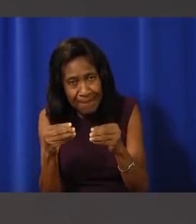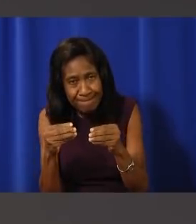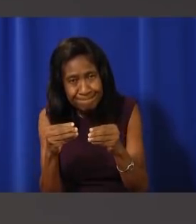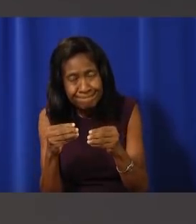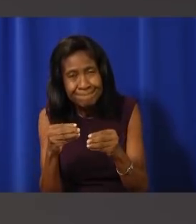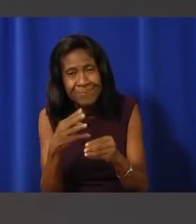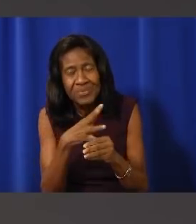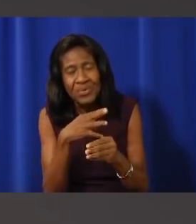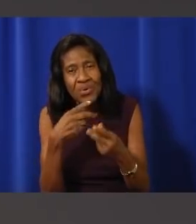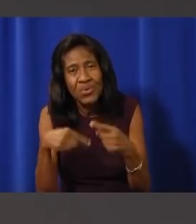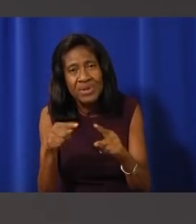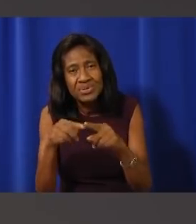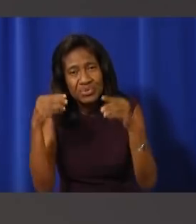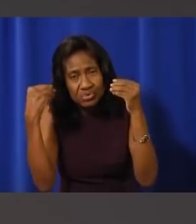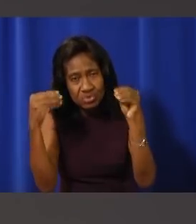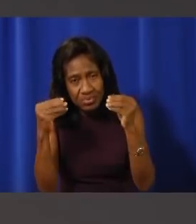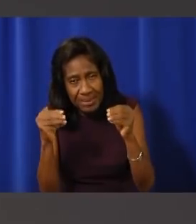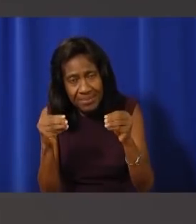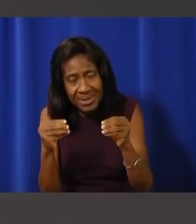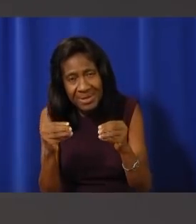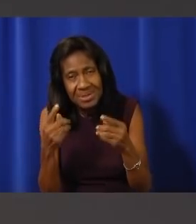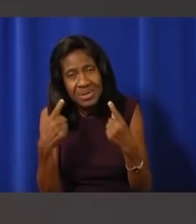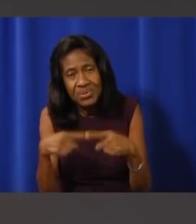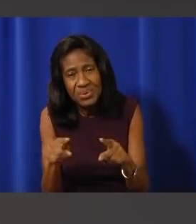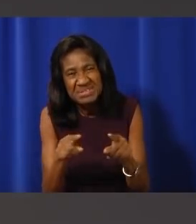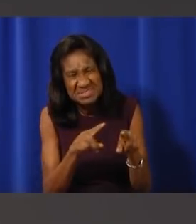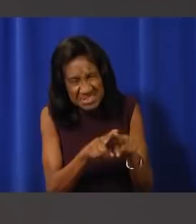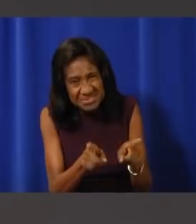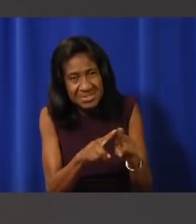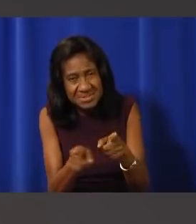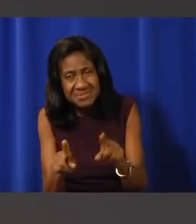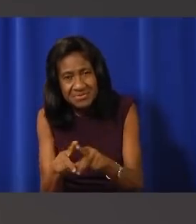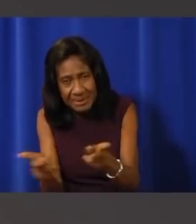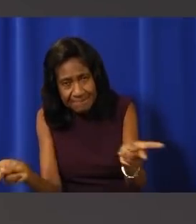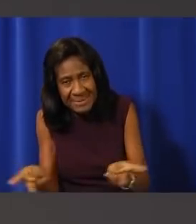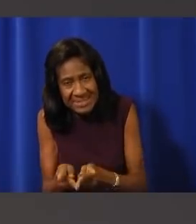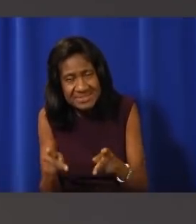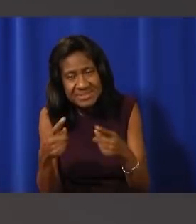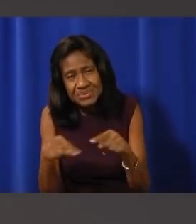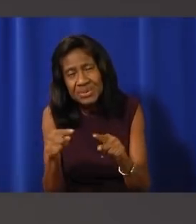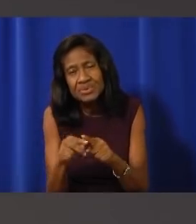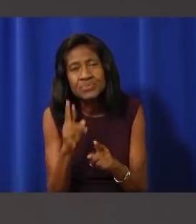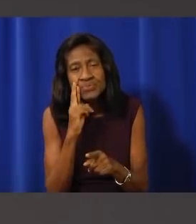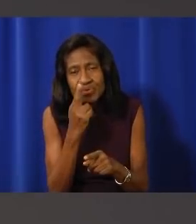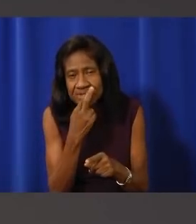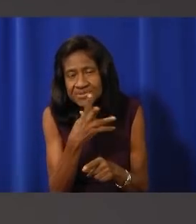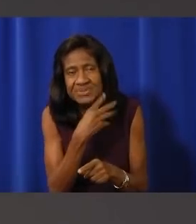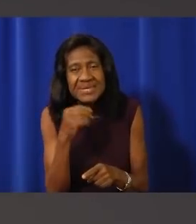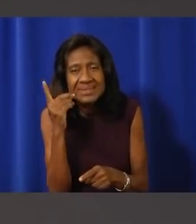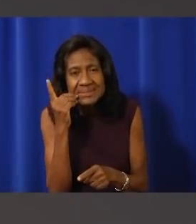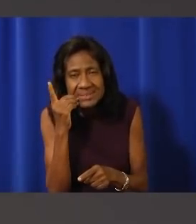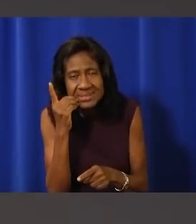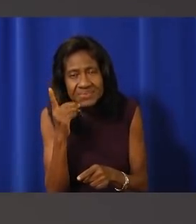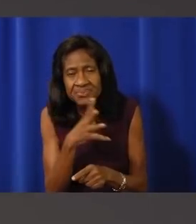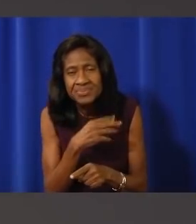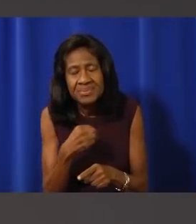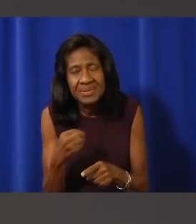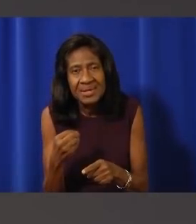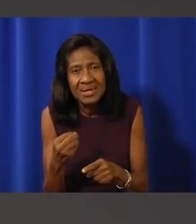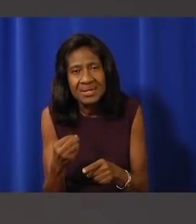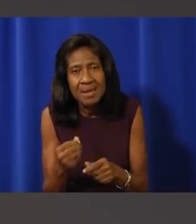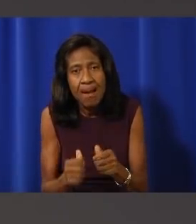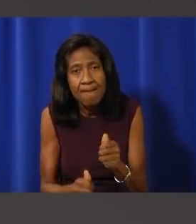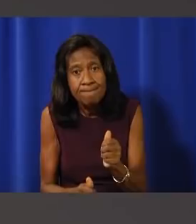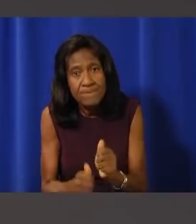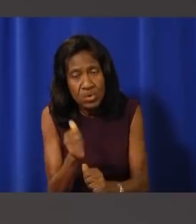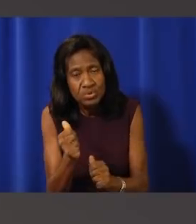baker's, I went to the supermarkets, I went to the pub, I went out to dinner with my friends, went to restaurants, and in most of these occasions when we were